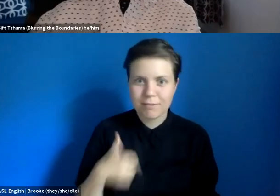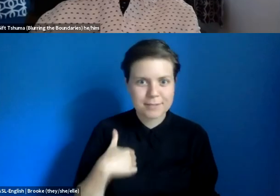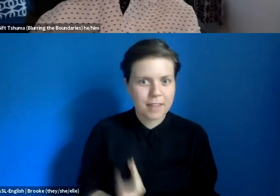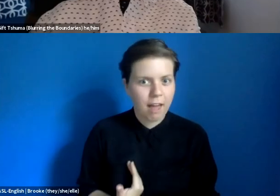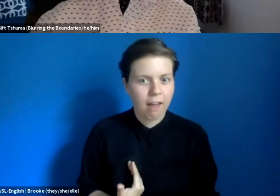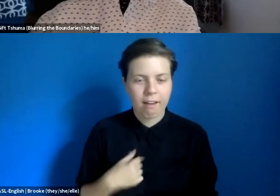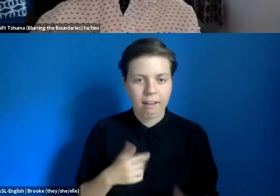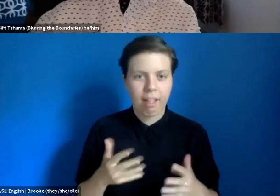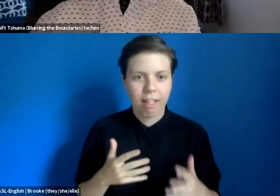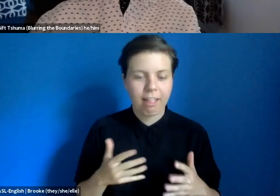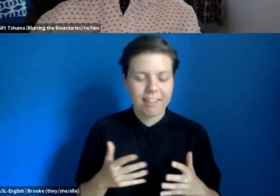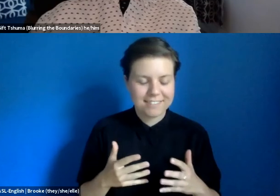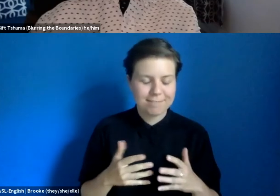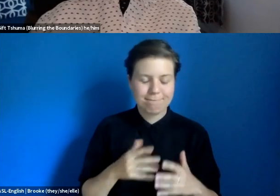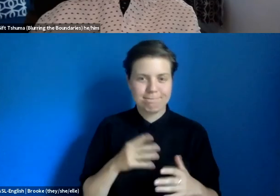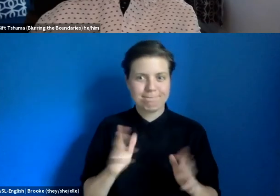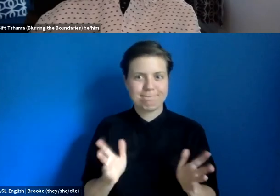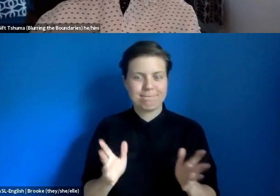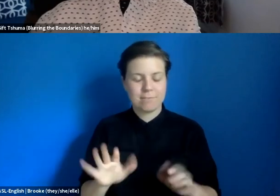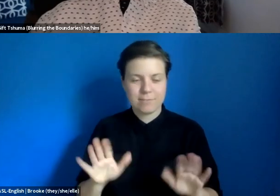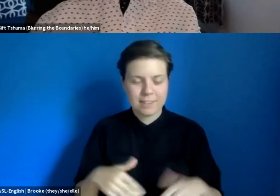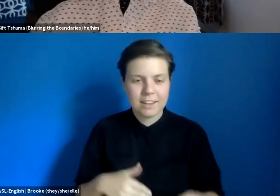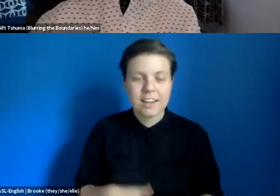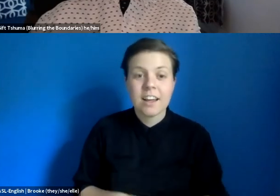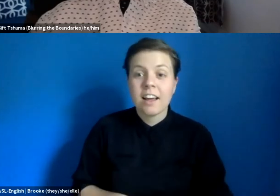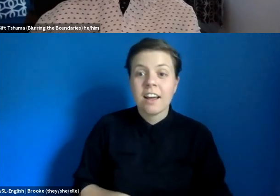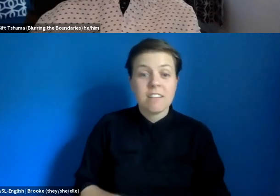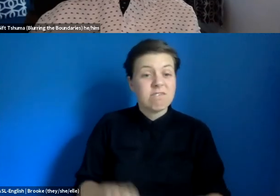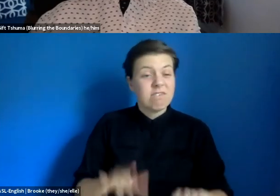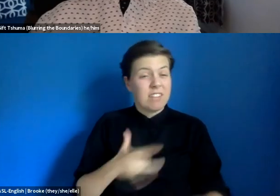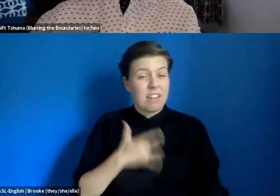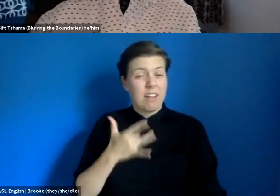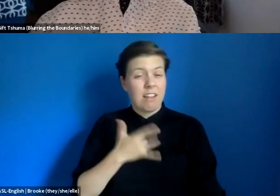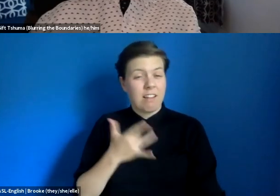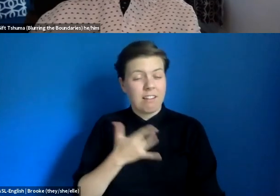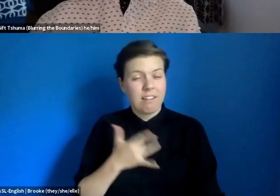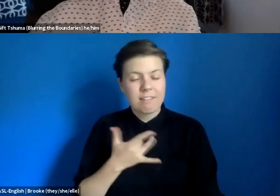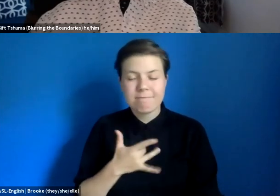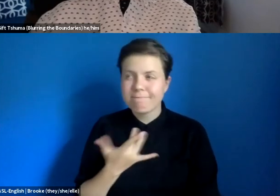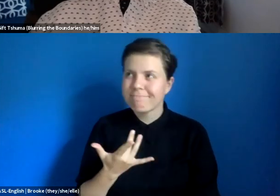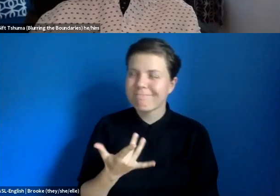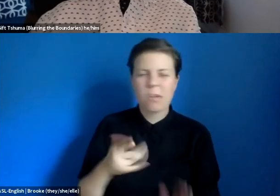I'd say having an open door policy, meaning that these are the access